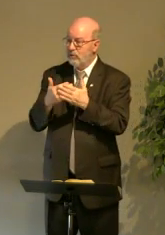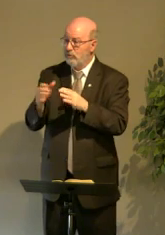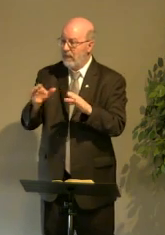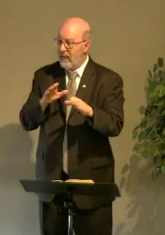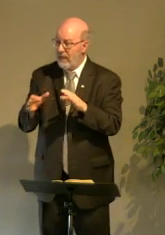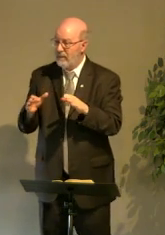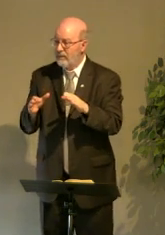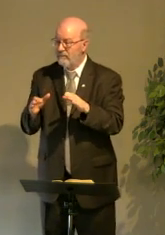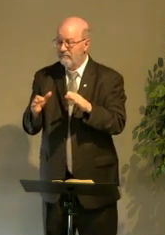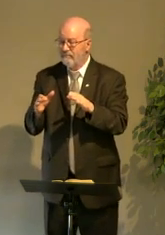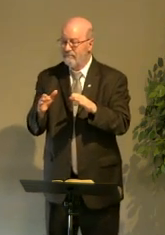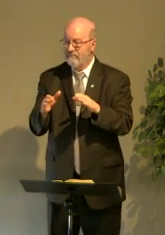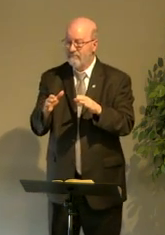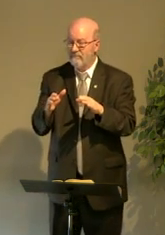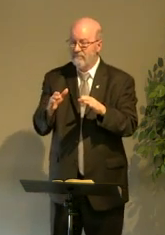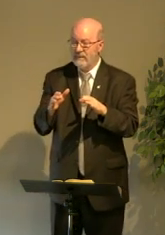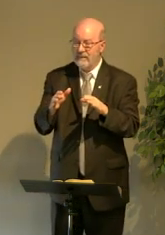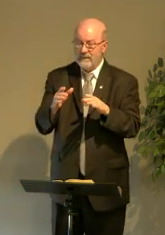action